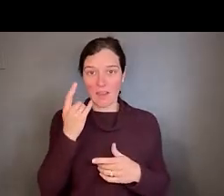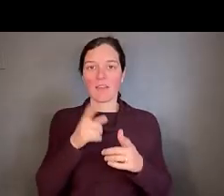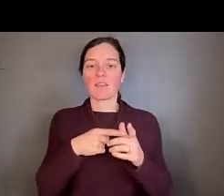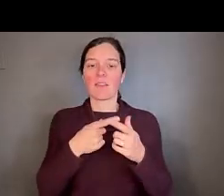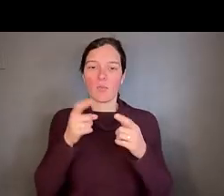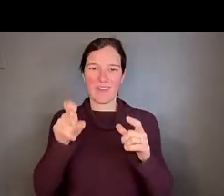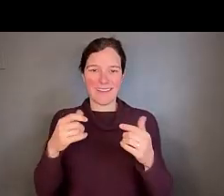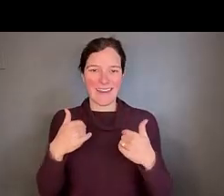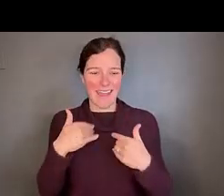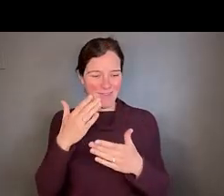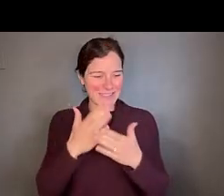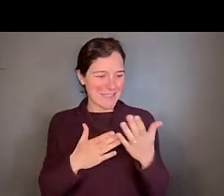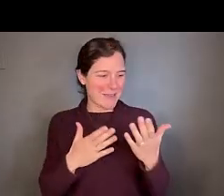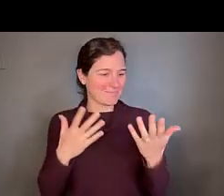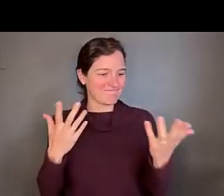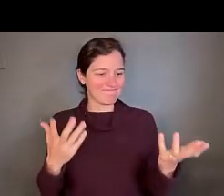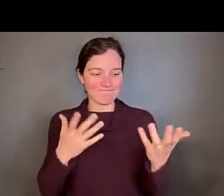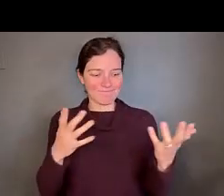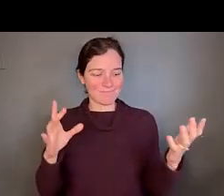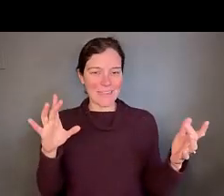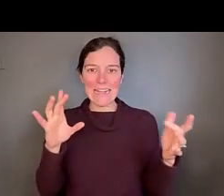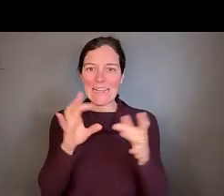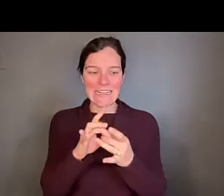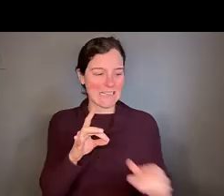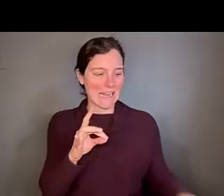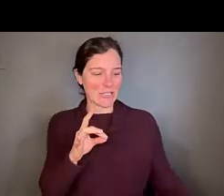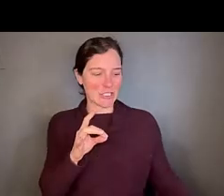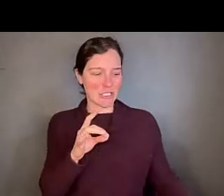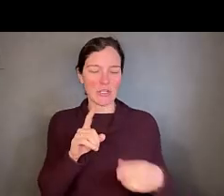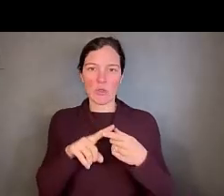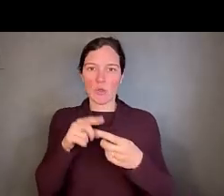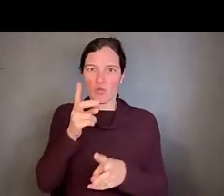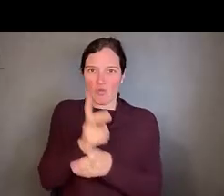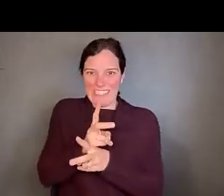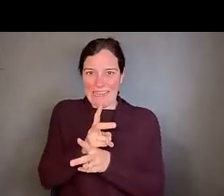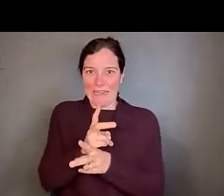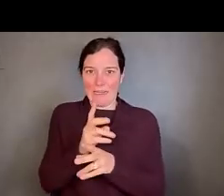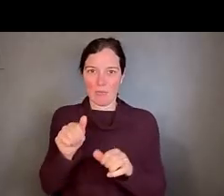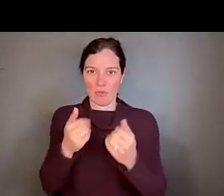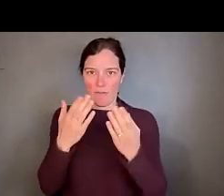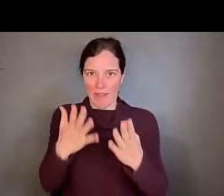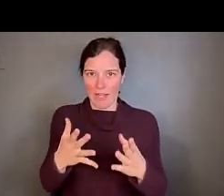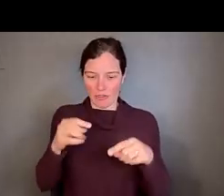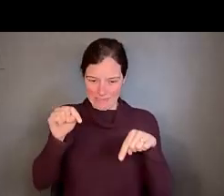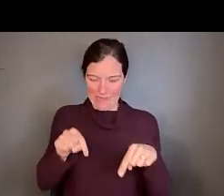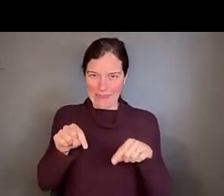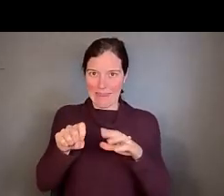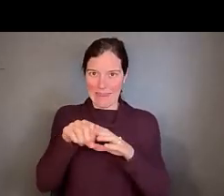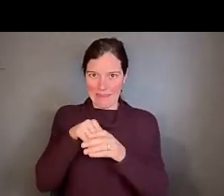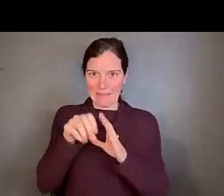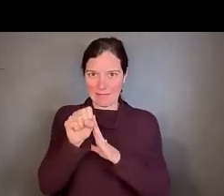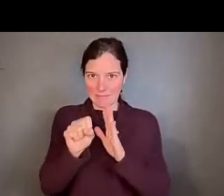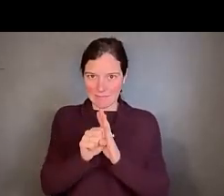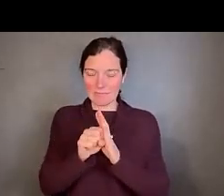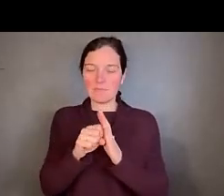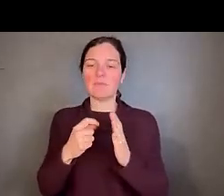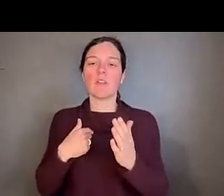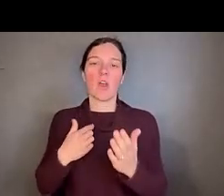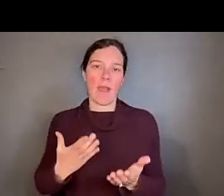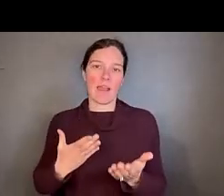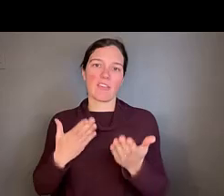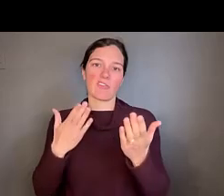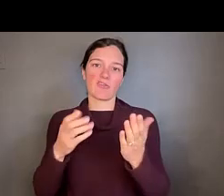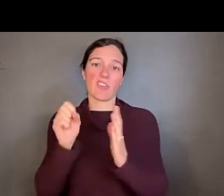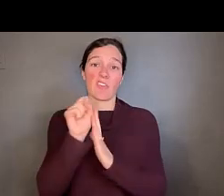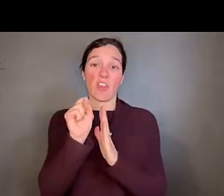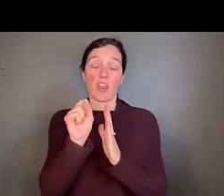have some connection to retaining providers in the state. So I would suggest that